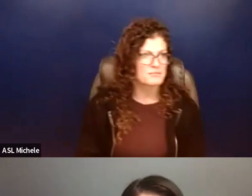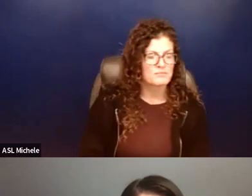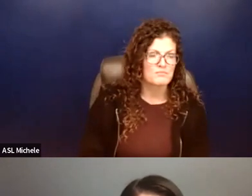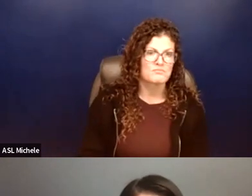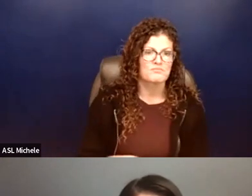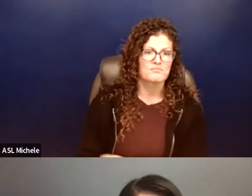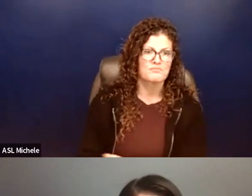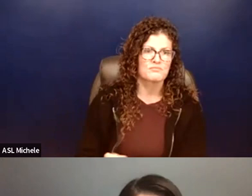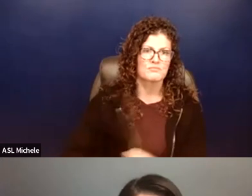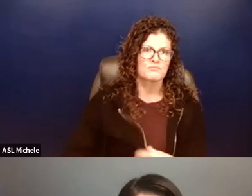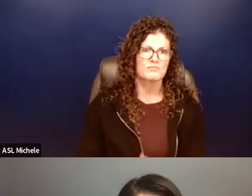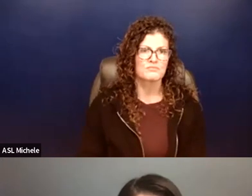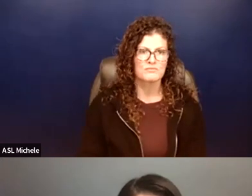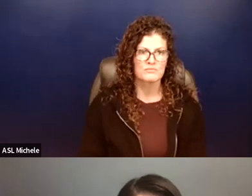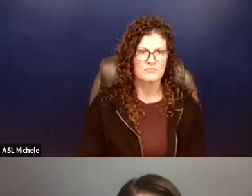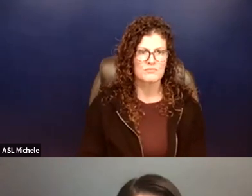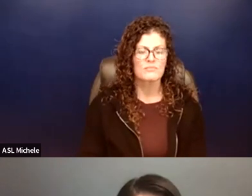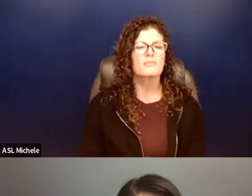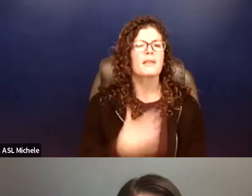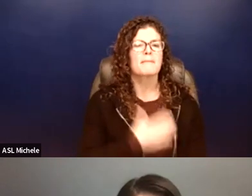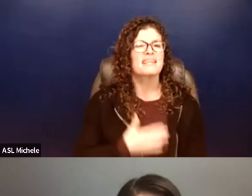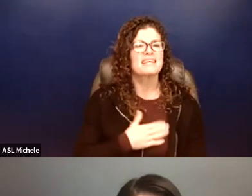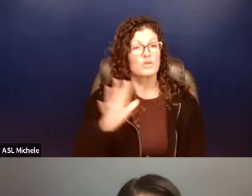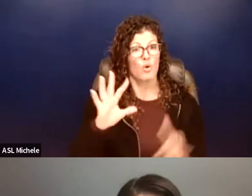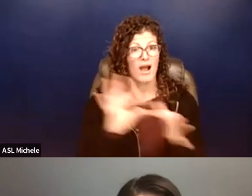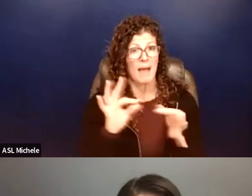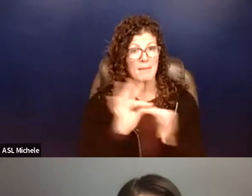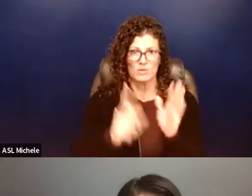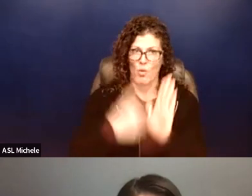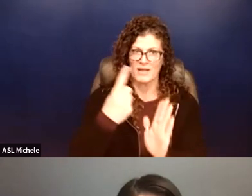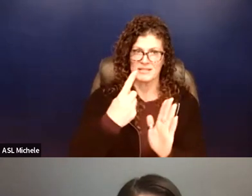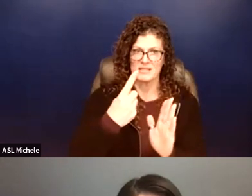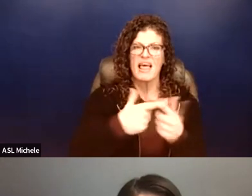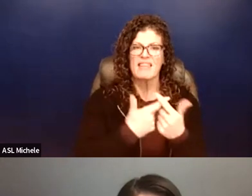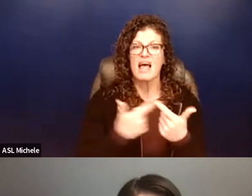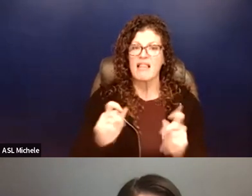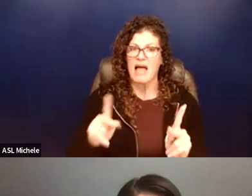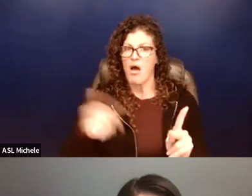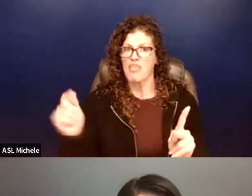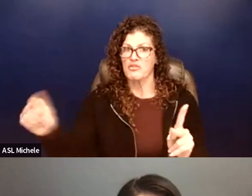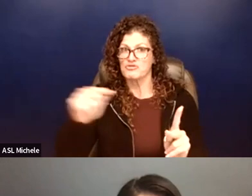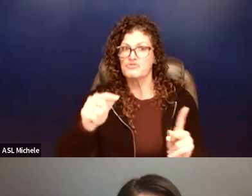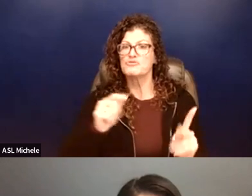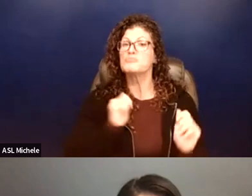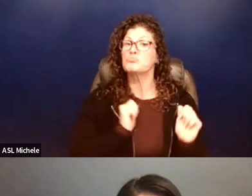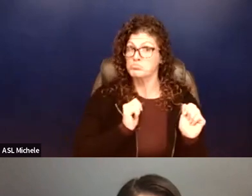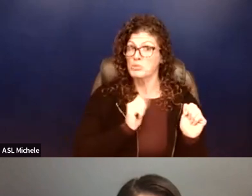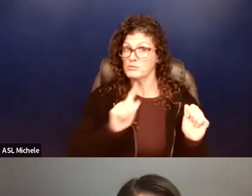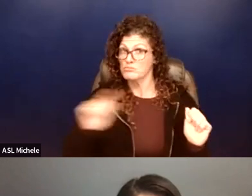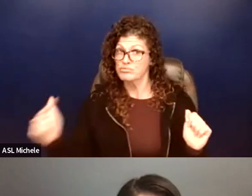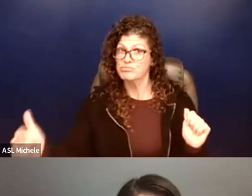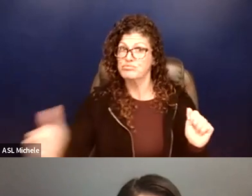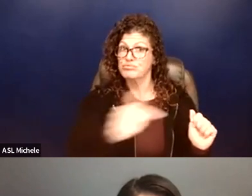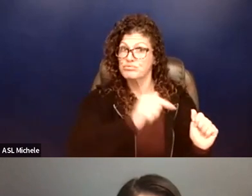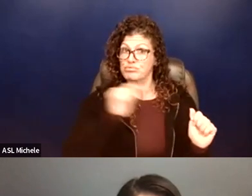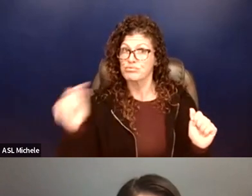participants only speak once until all who wish to speak have had the opportunity to do so. We will take as